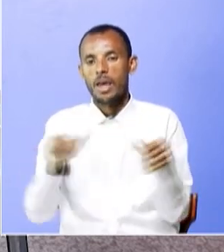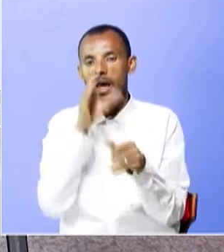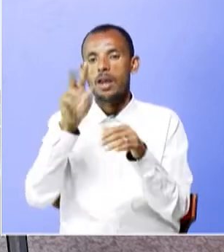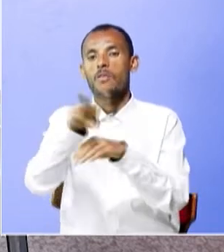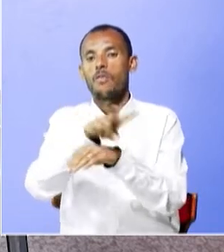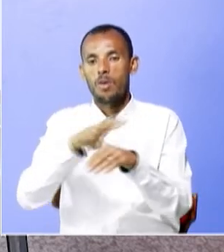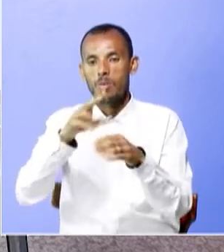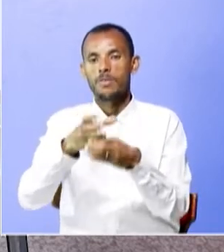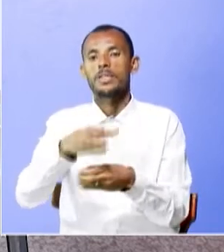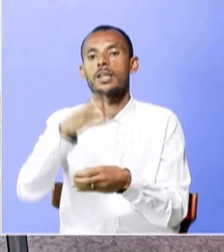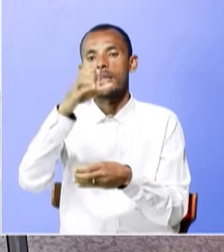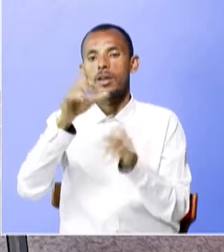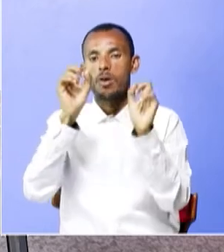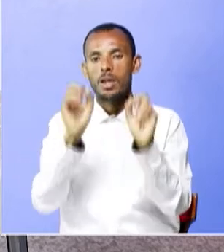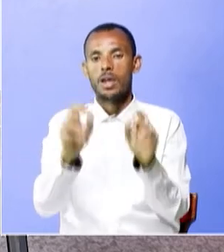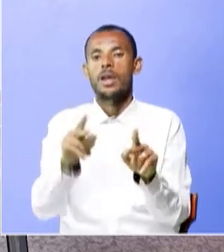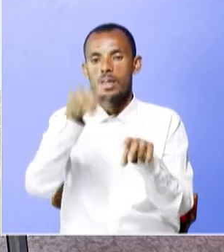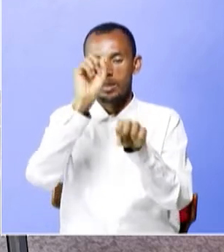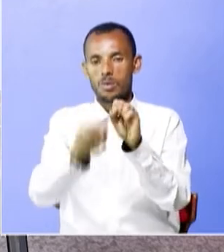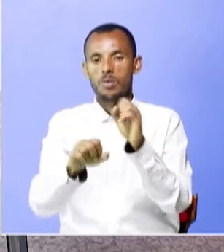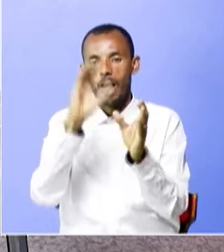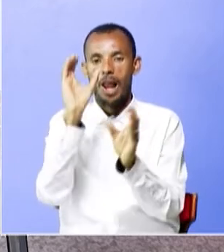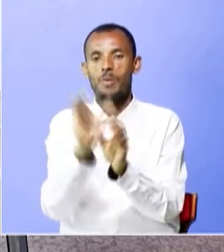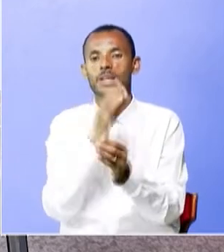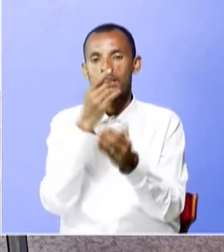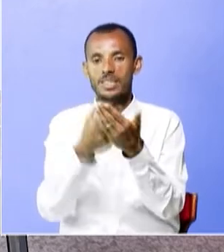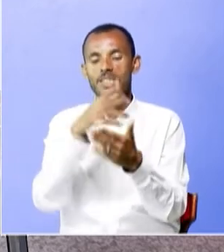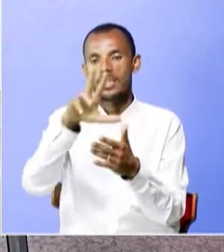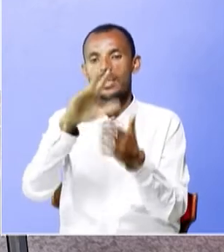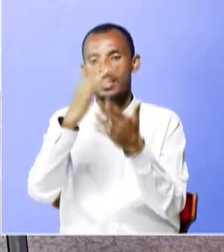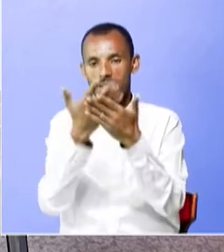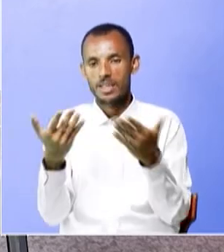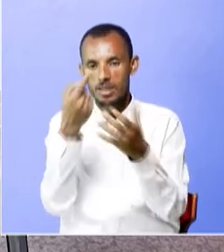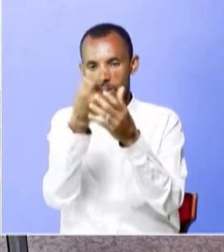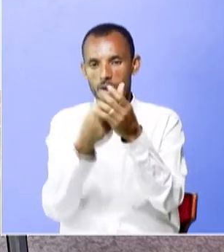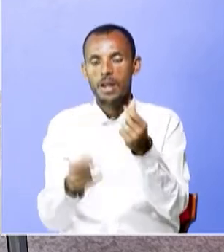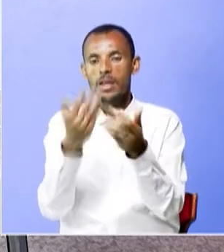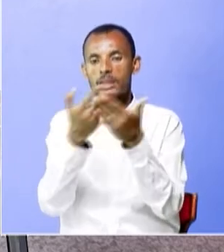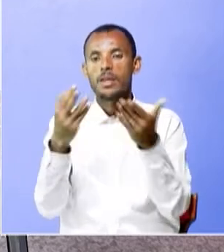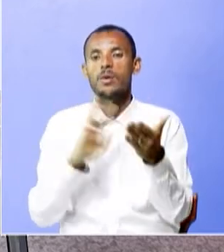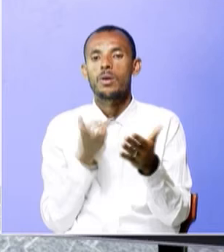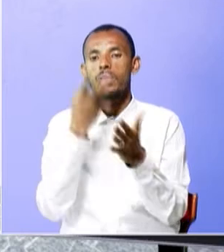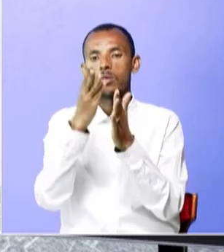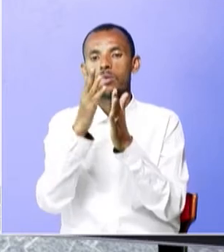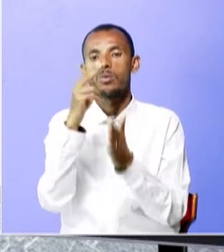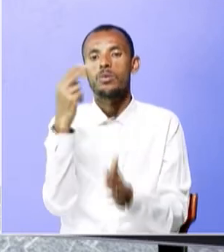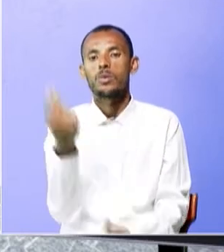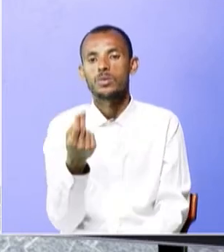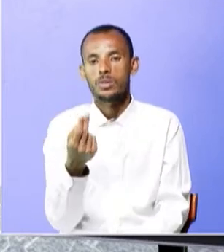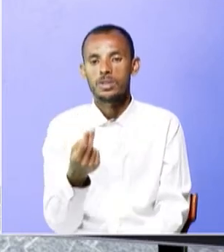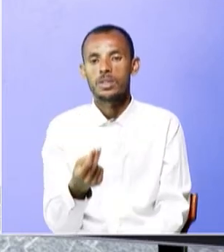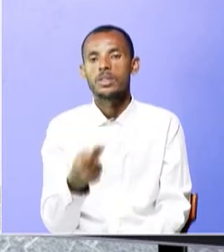the cylinder. Okay, so to calculate these three things, the only thing that we need to apply is